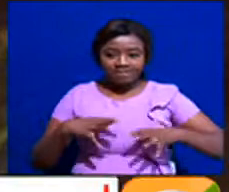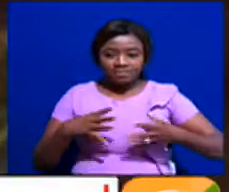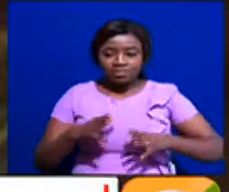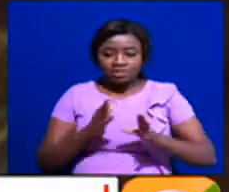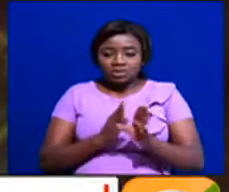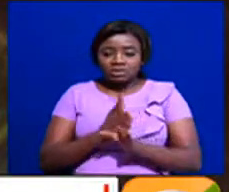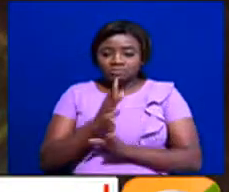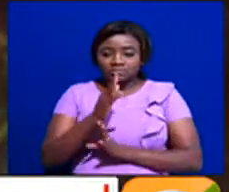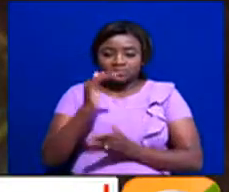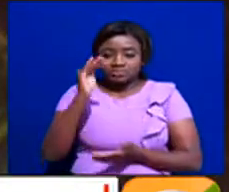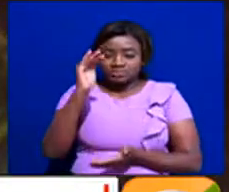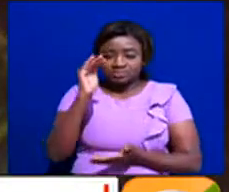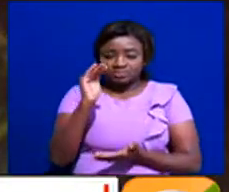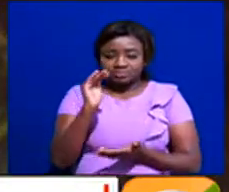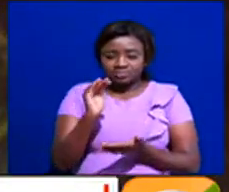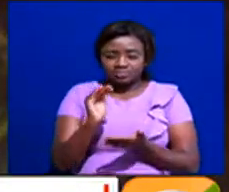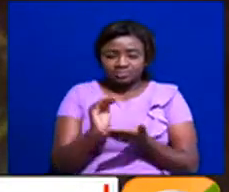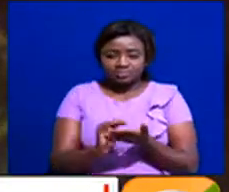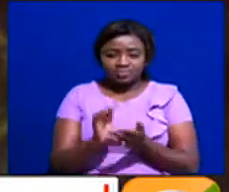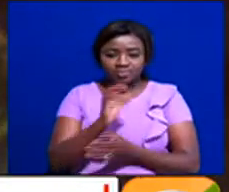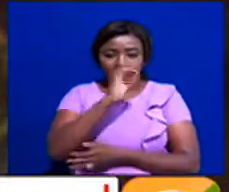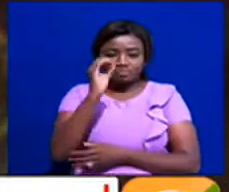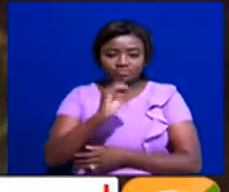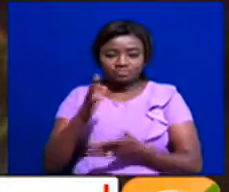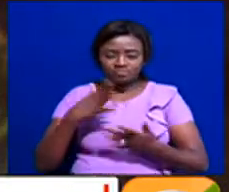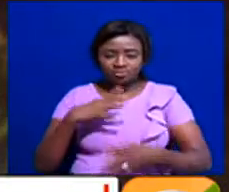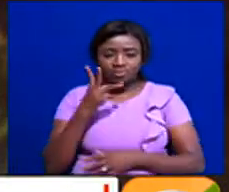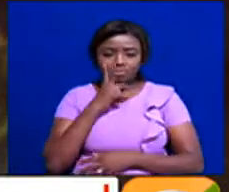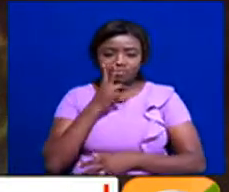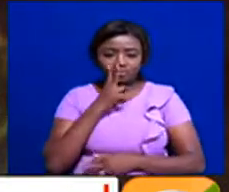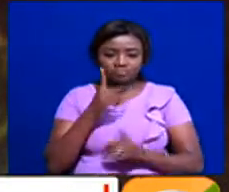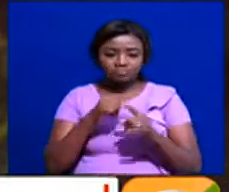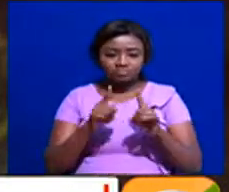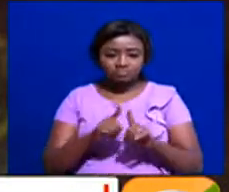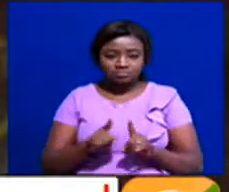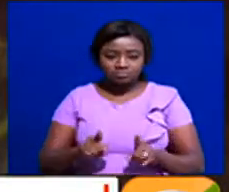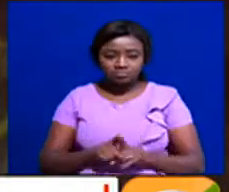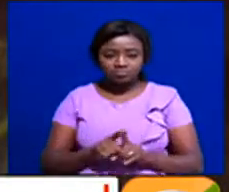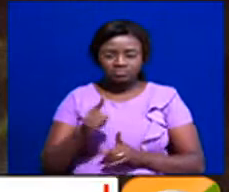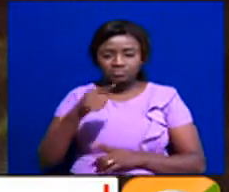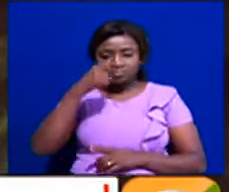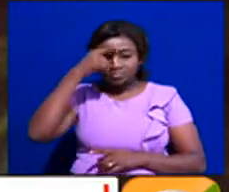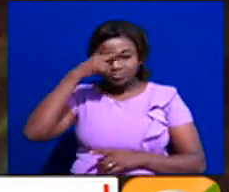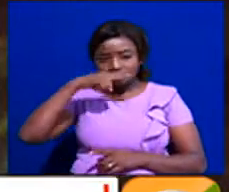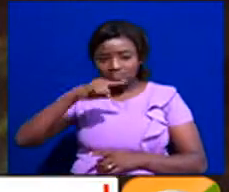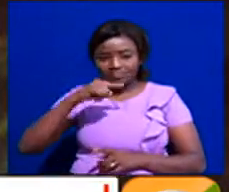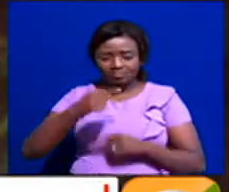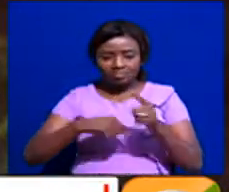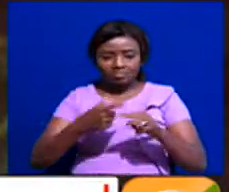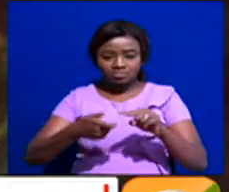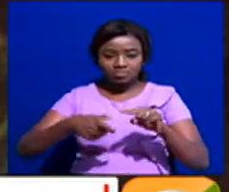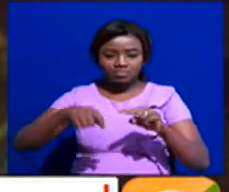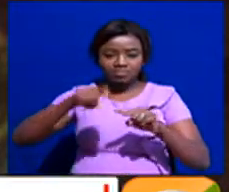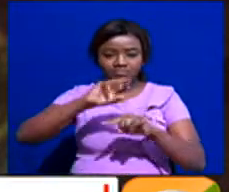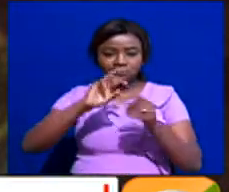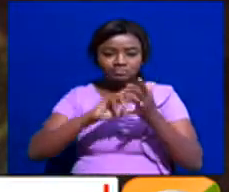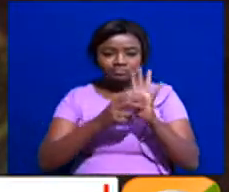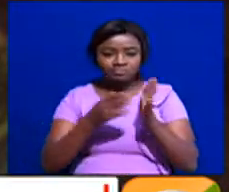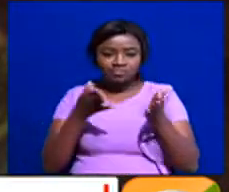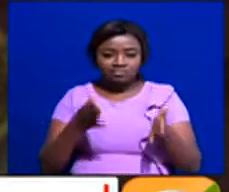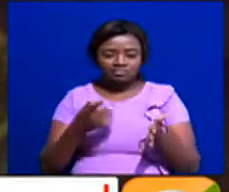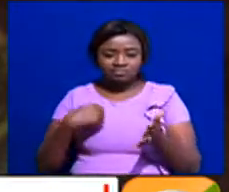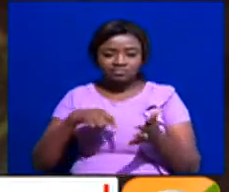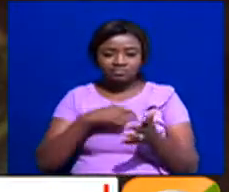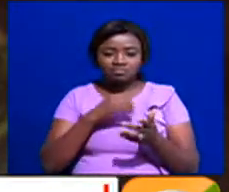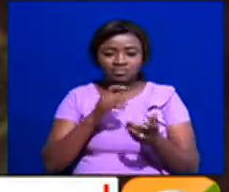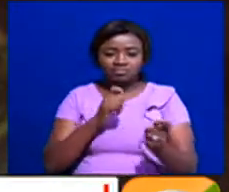maybe decreasing the percentage of smoker, but still the population as a whole is increasing. So now we are just in the moment where